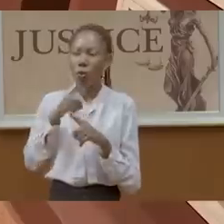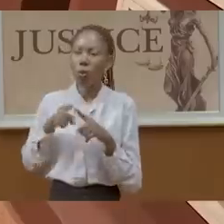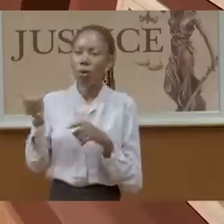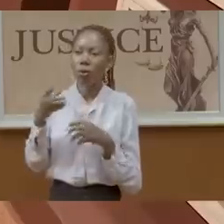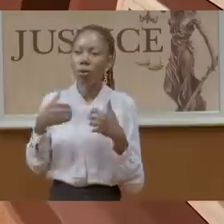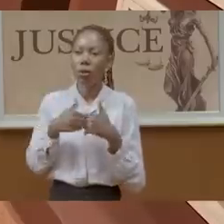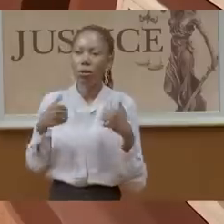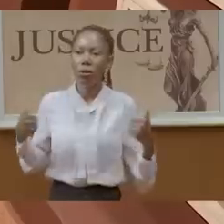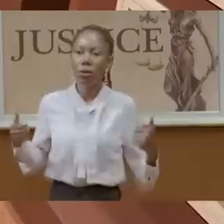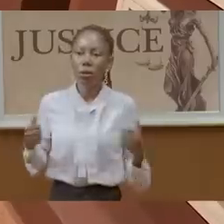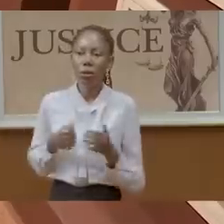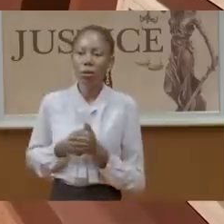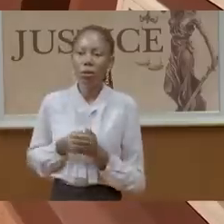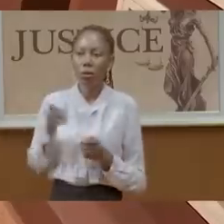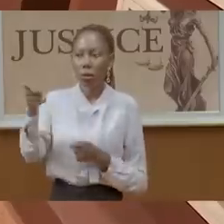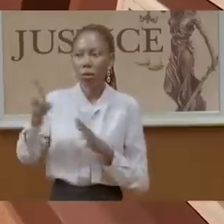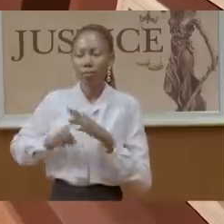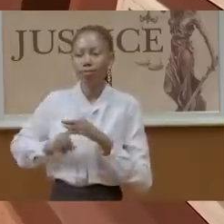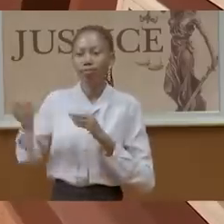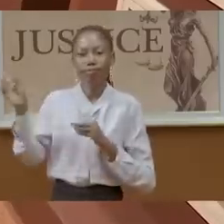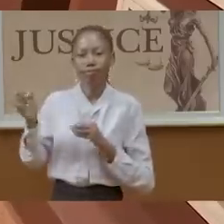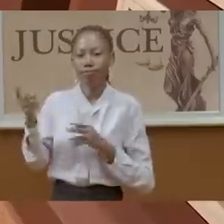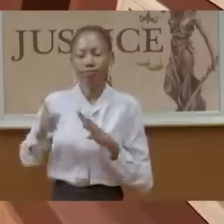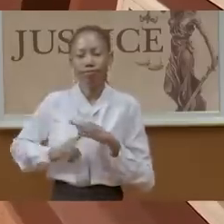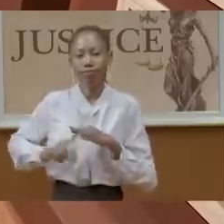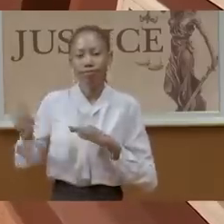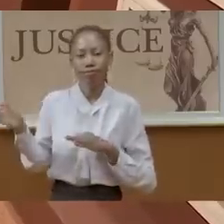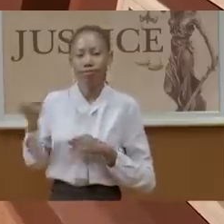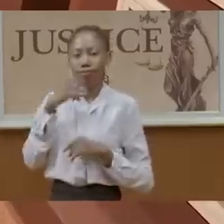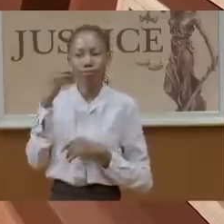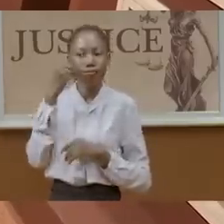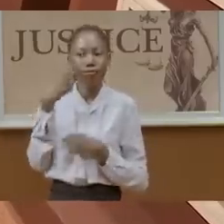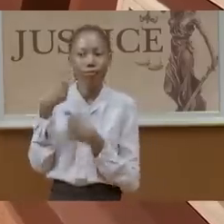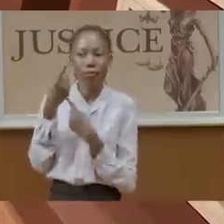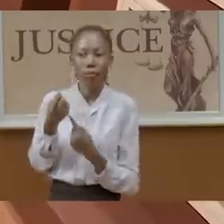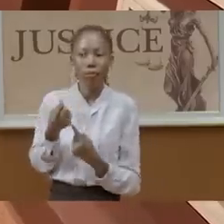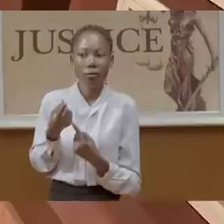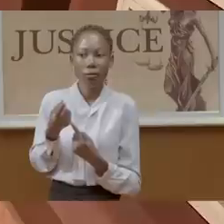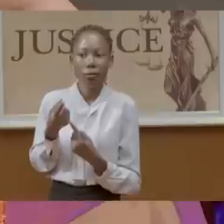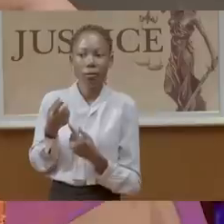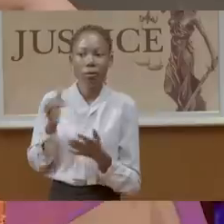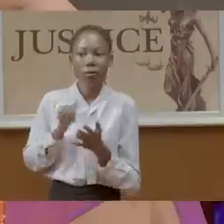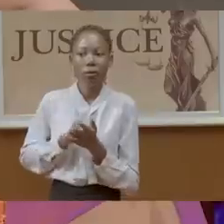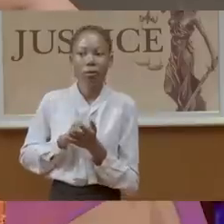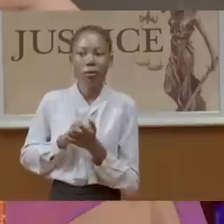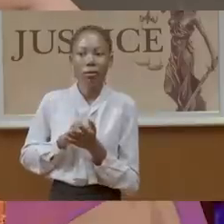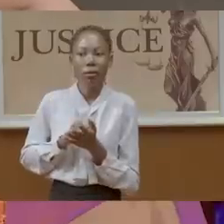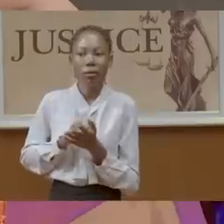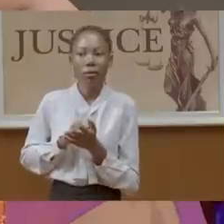separate? Actually, he ran away. He absconded from home. When? That was